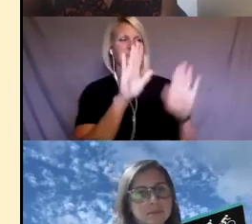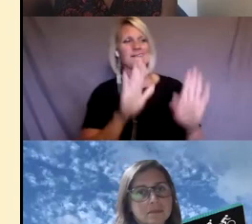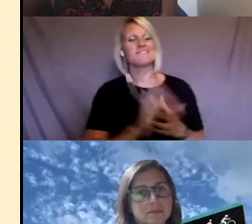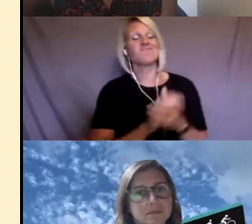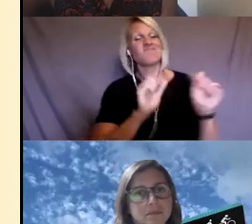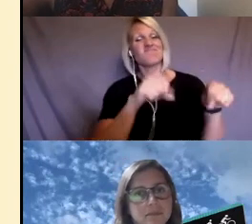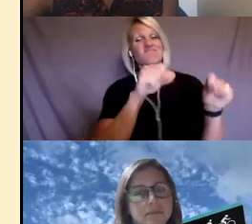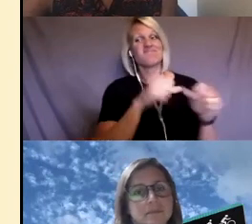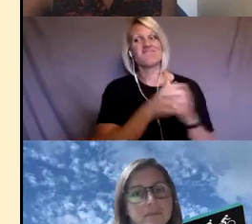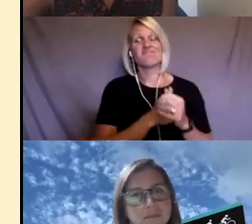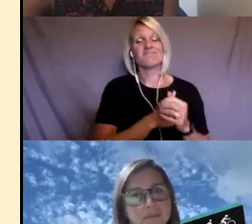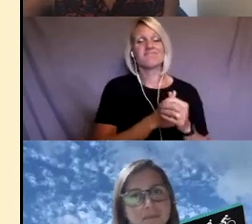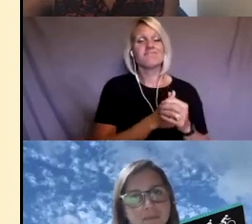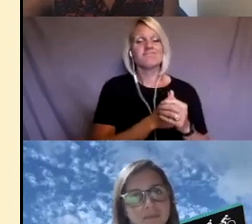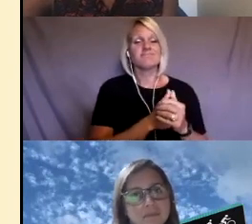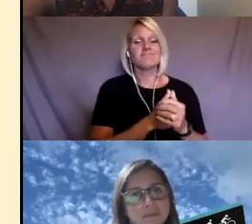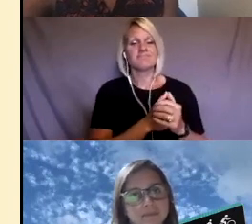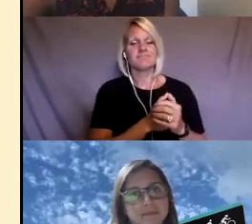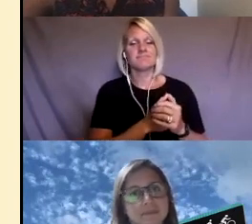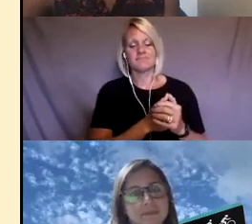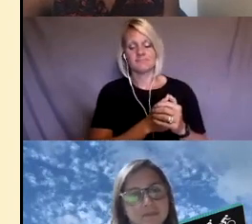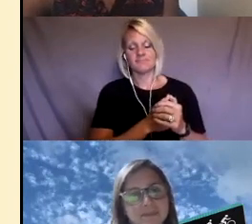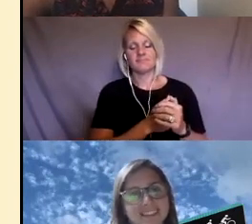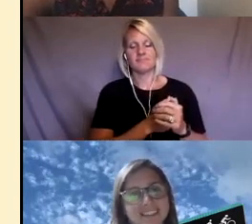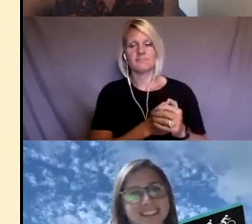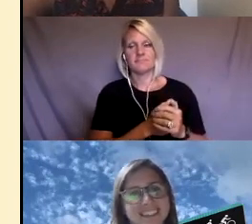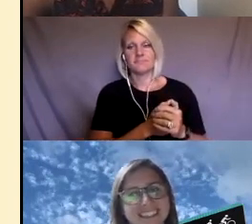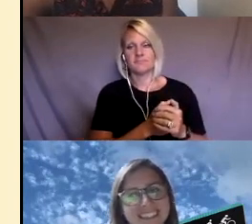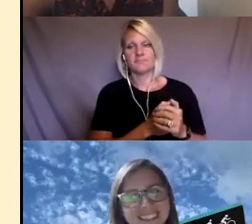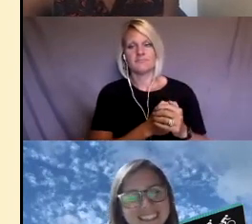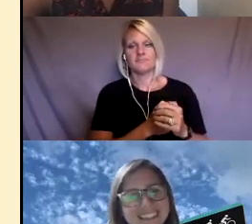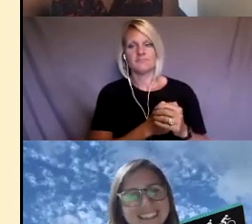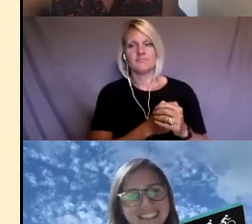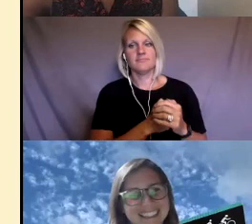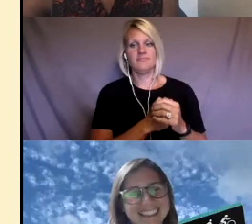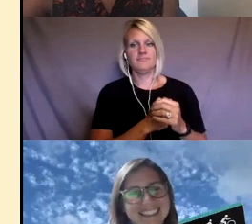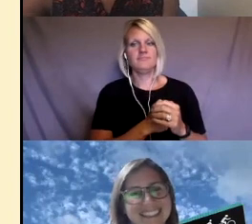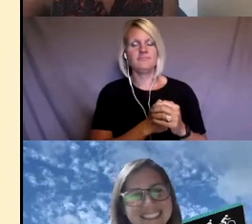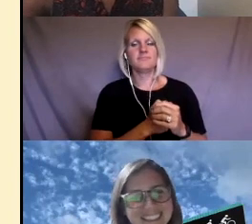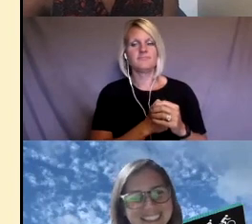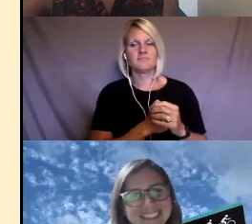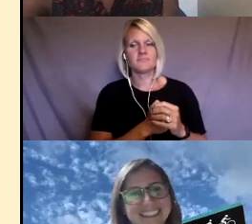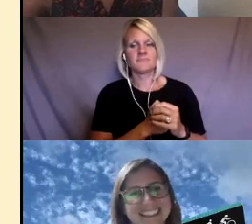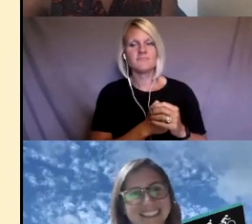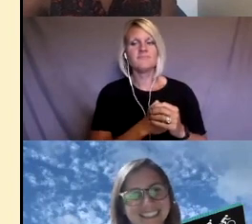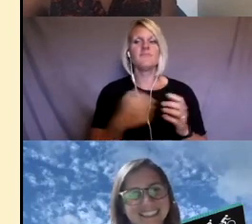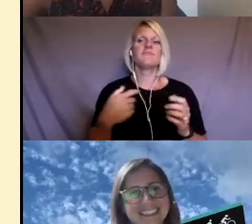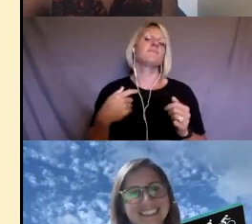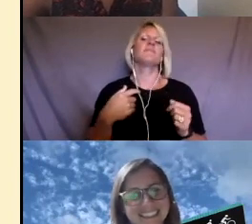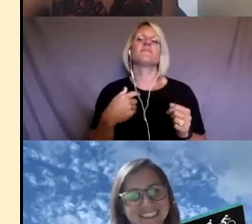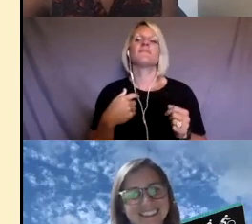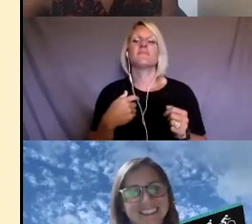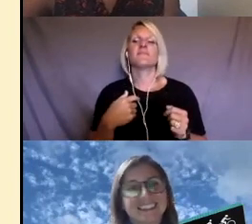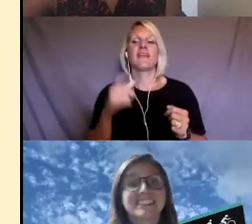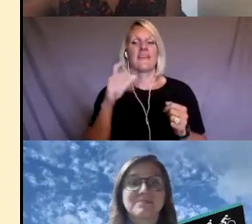I wish I was trying to self-preserve a little bit more. I probably would lean back a little